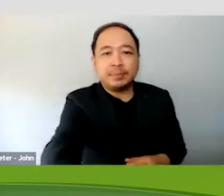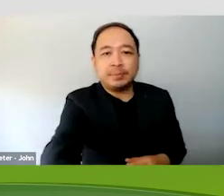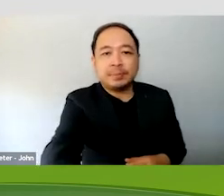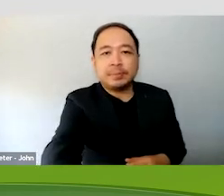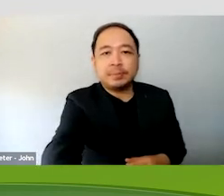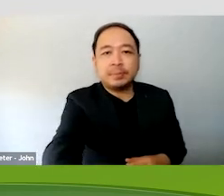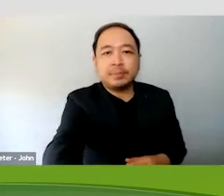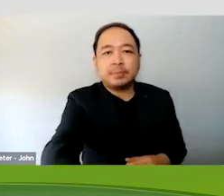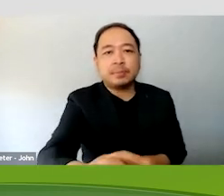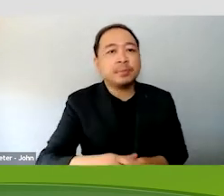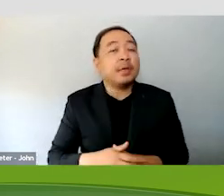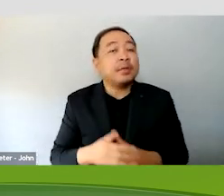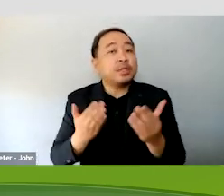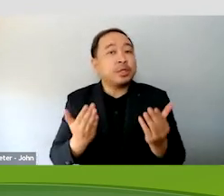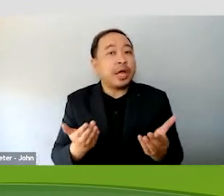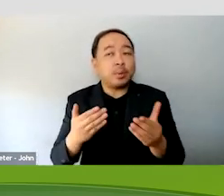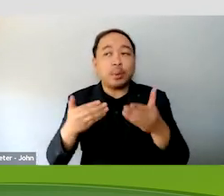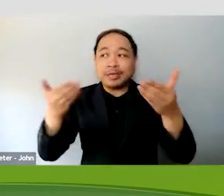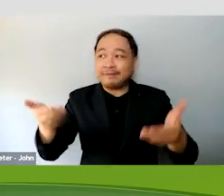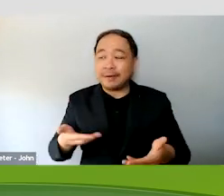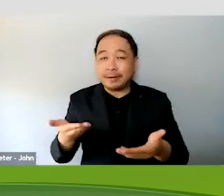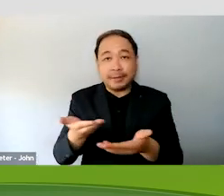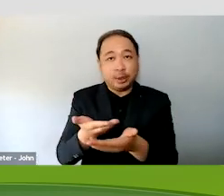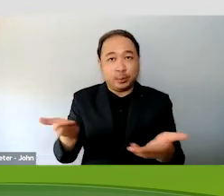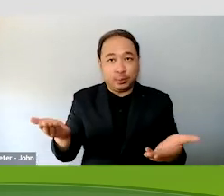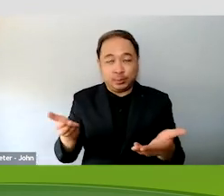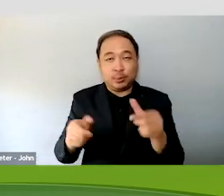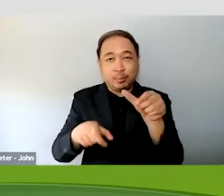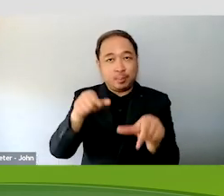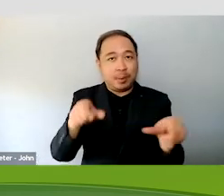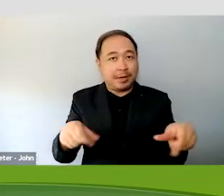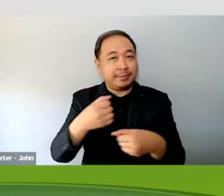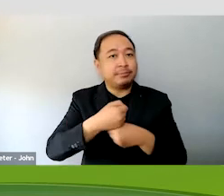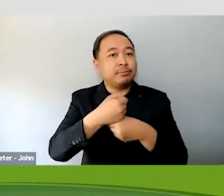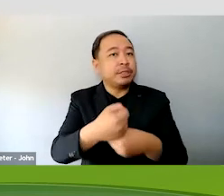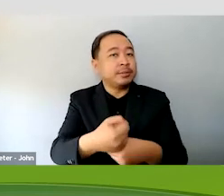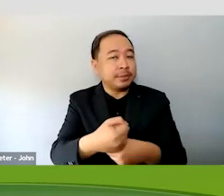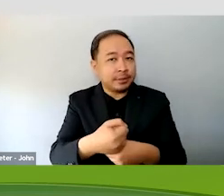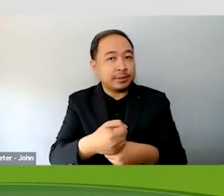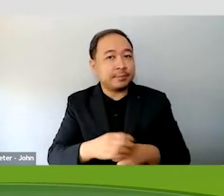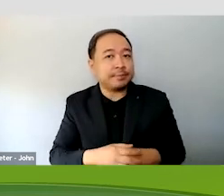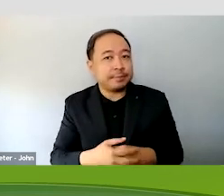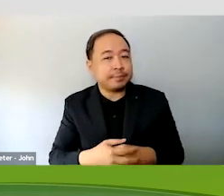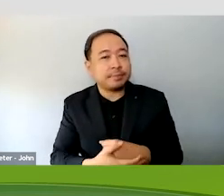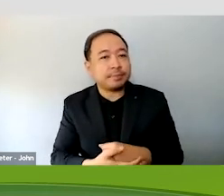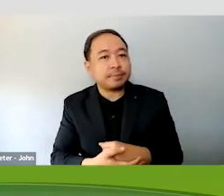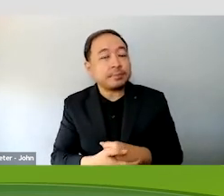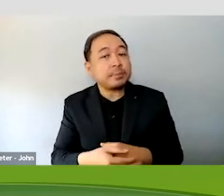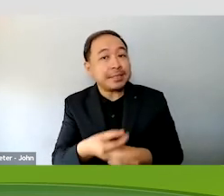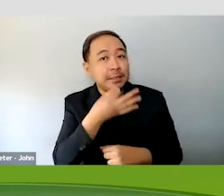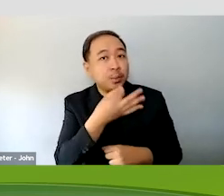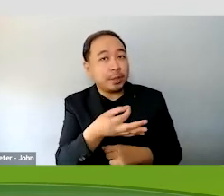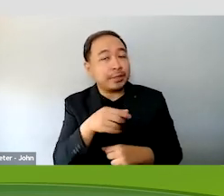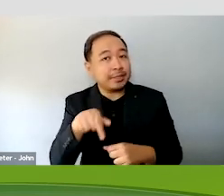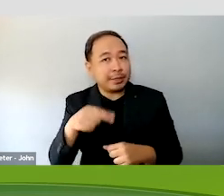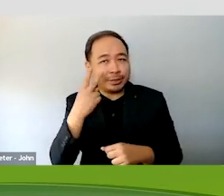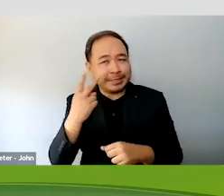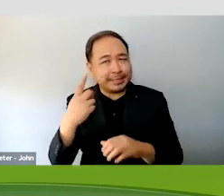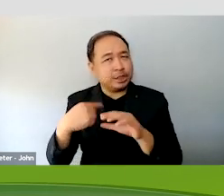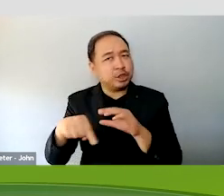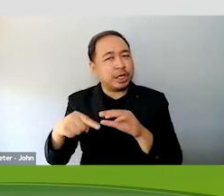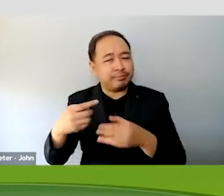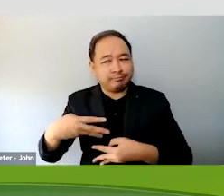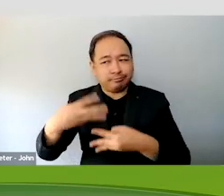virtual floor, and these should please be shared. These should please be requested via the chat box, similar to the